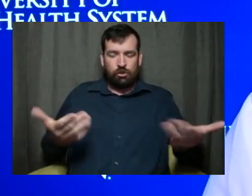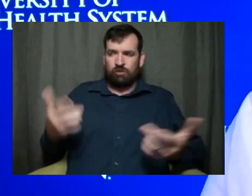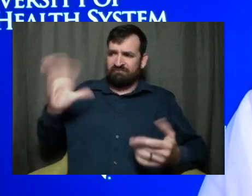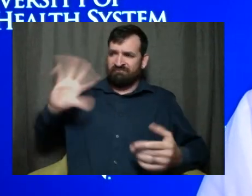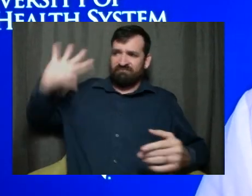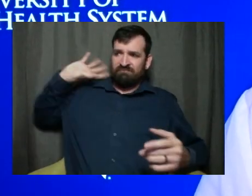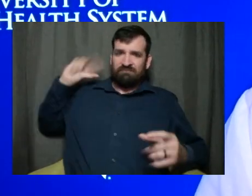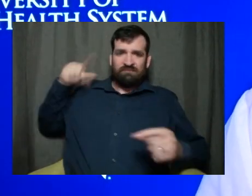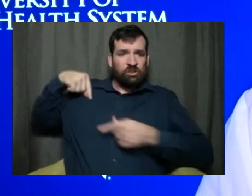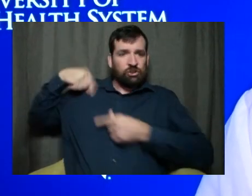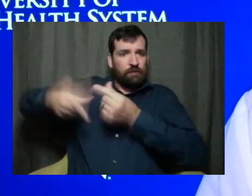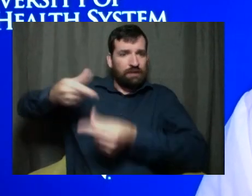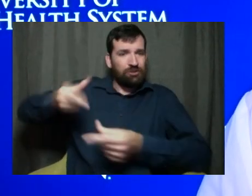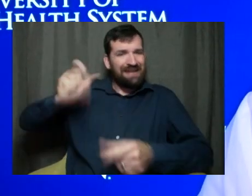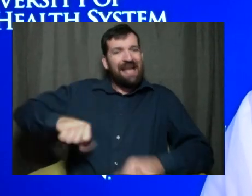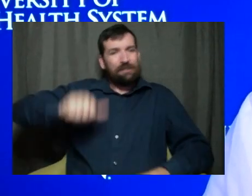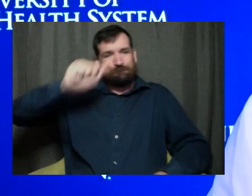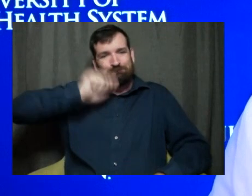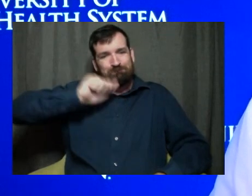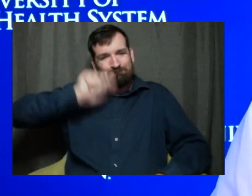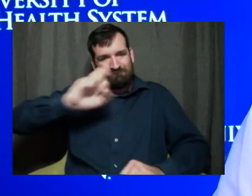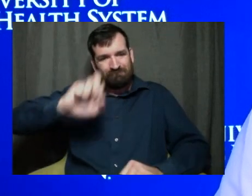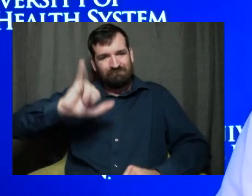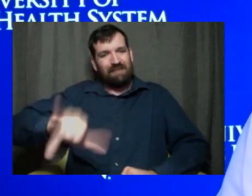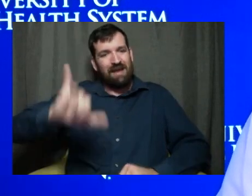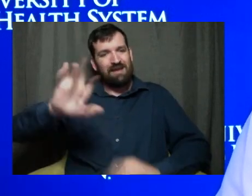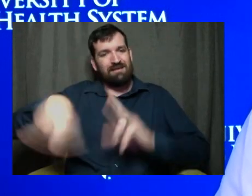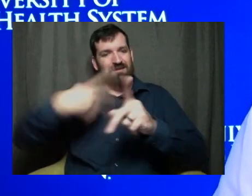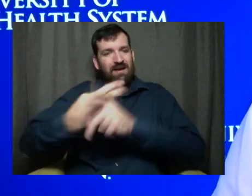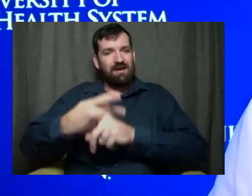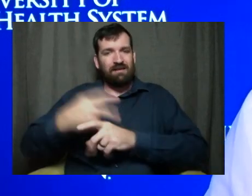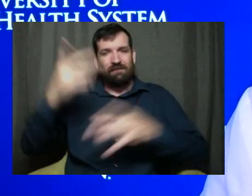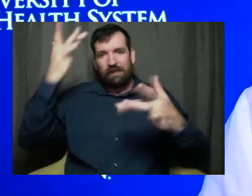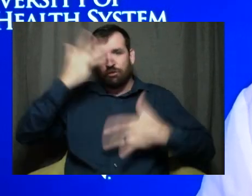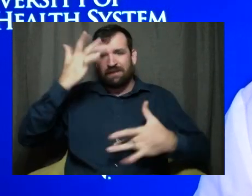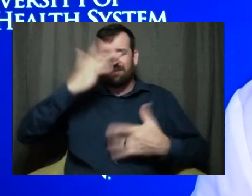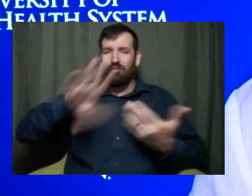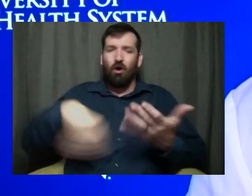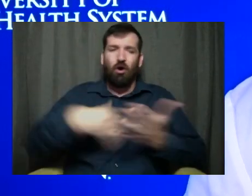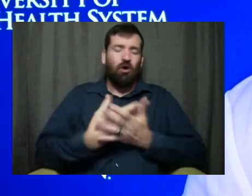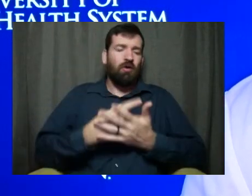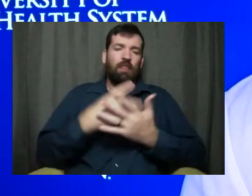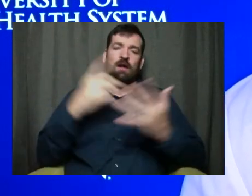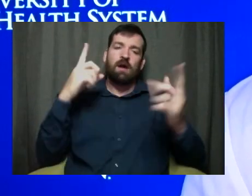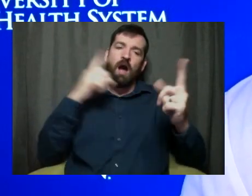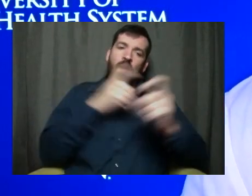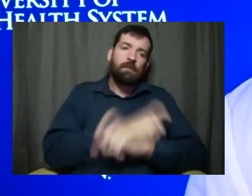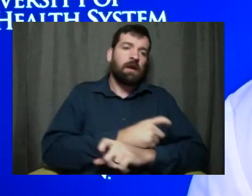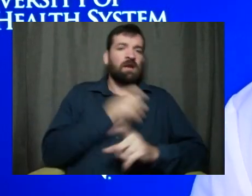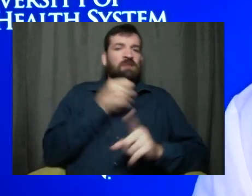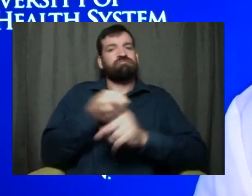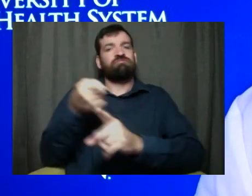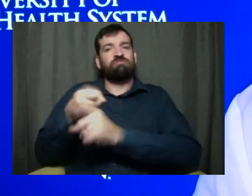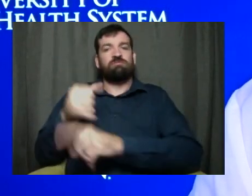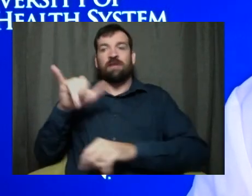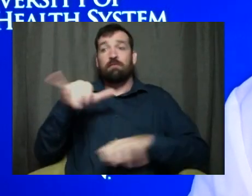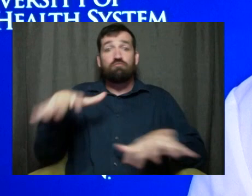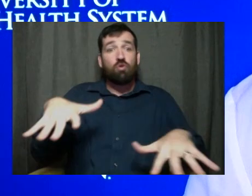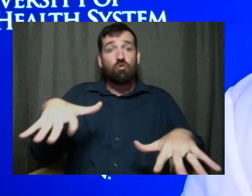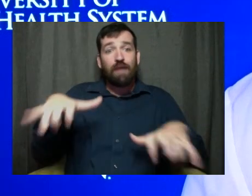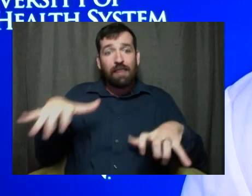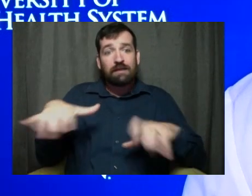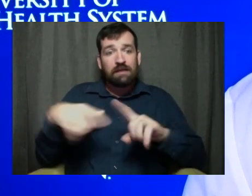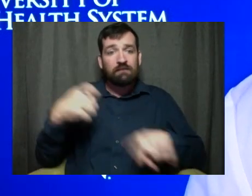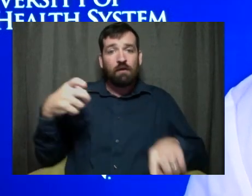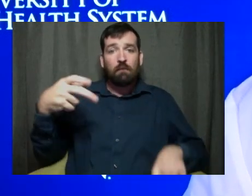that had to deal with those types of illnesses, all those complications of illness, such as paralysis from polio and